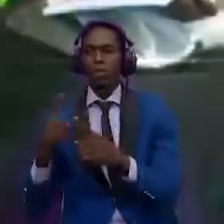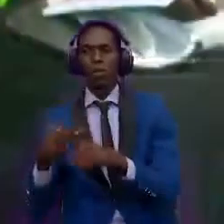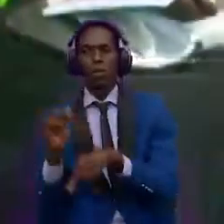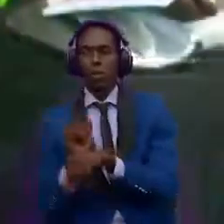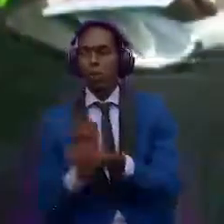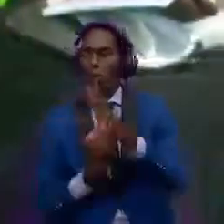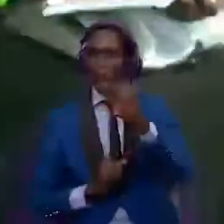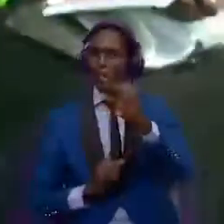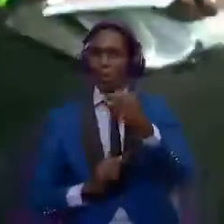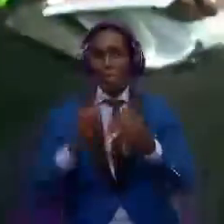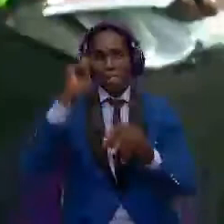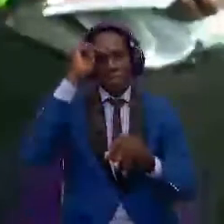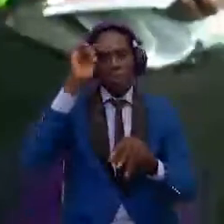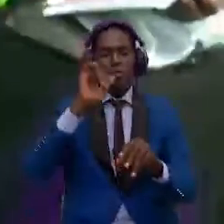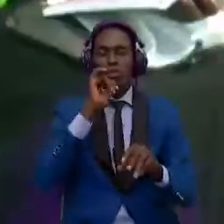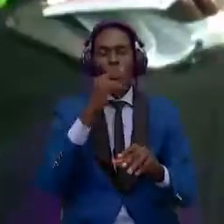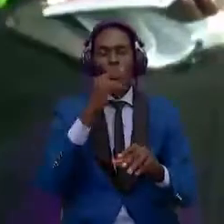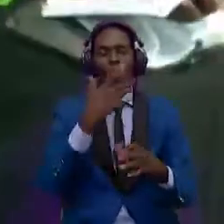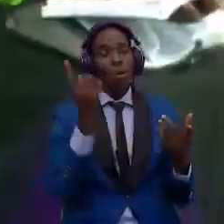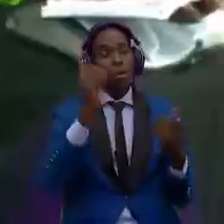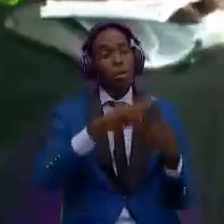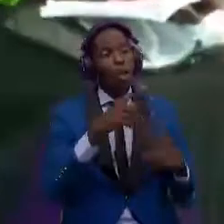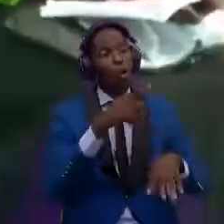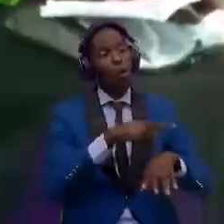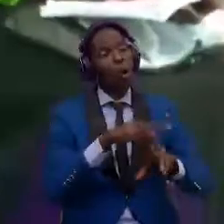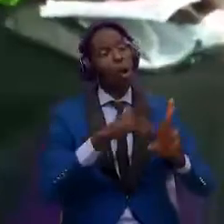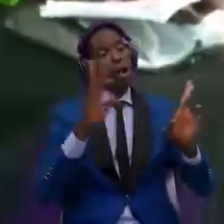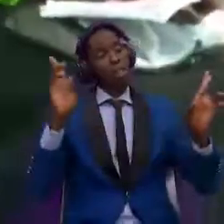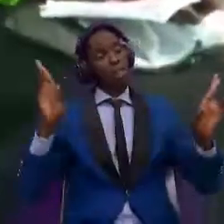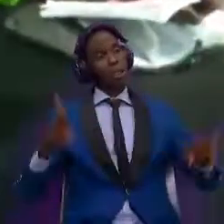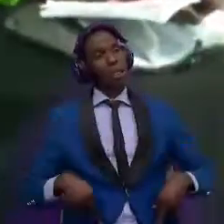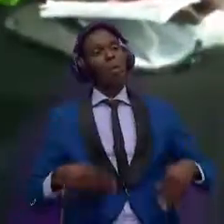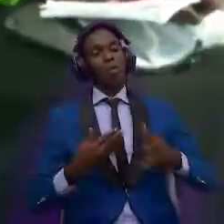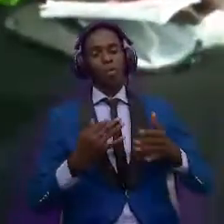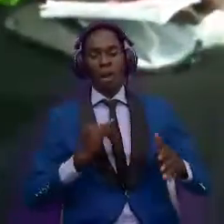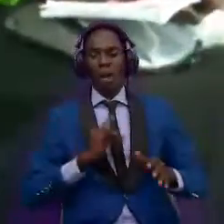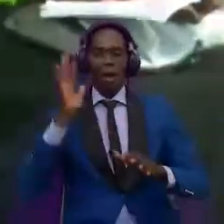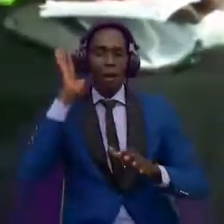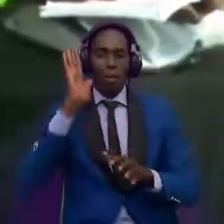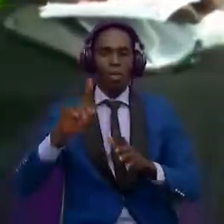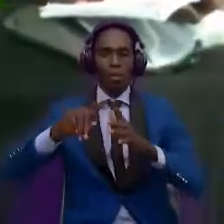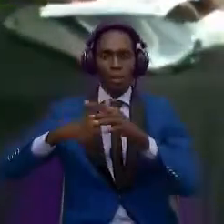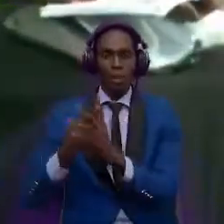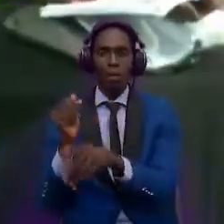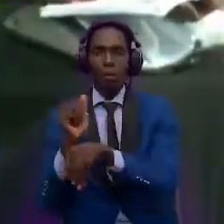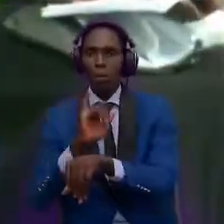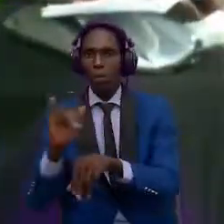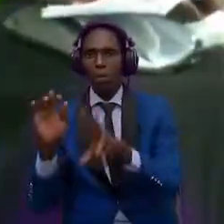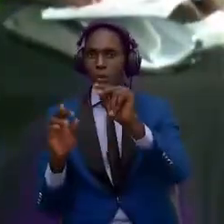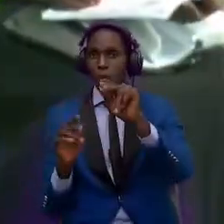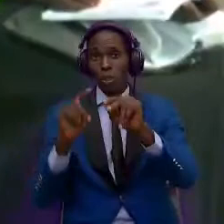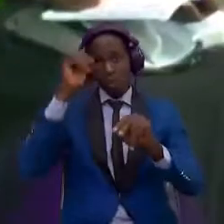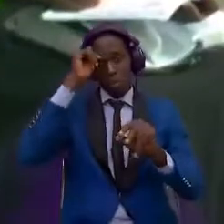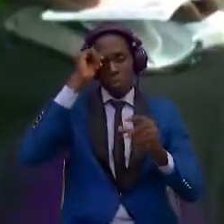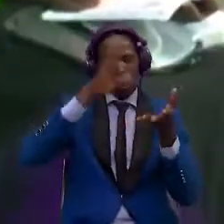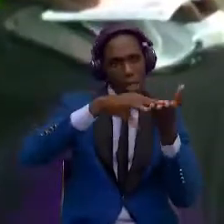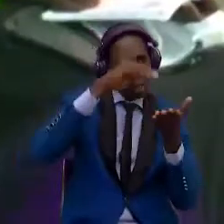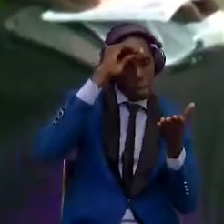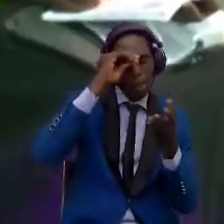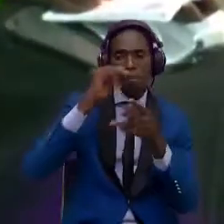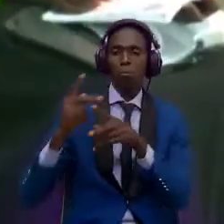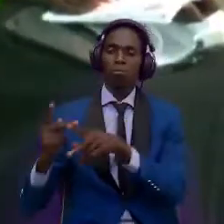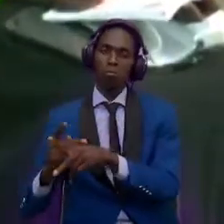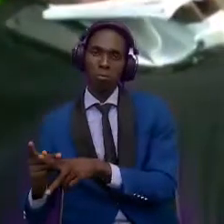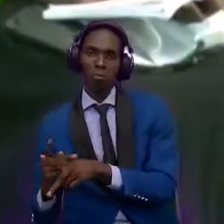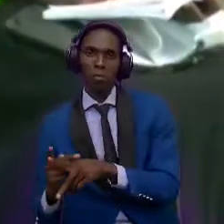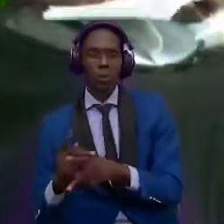He didn't wait for Paul the apostle to retire until he would start walking. He learned, he practiced, he